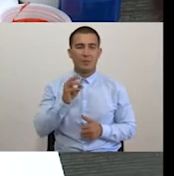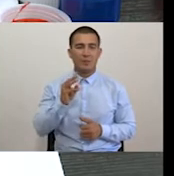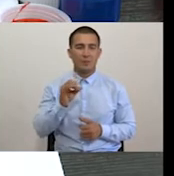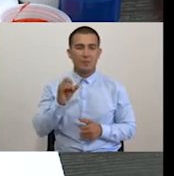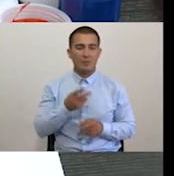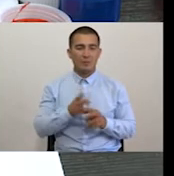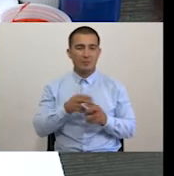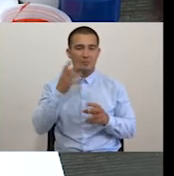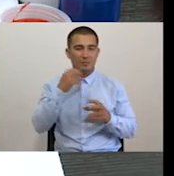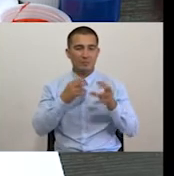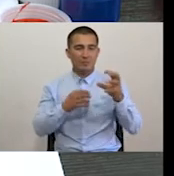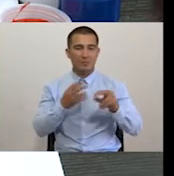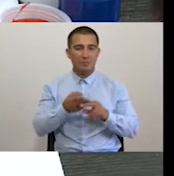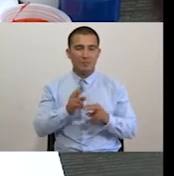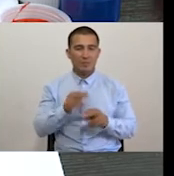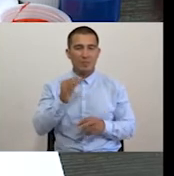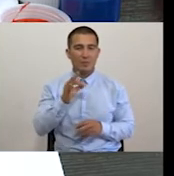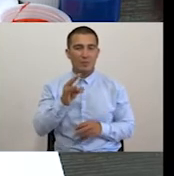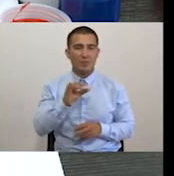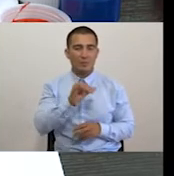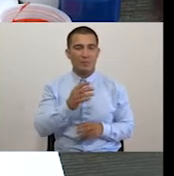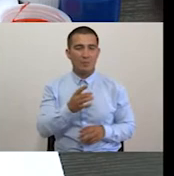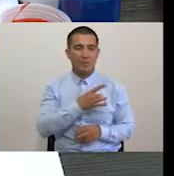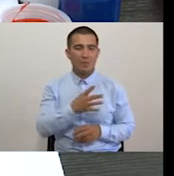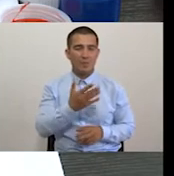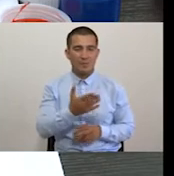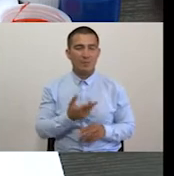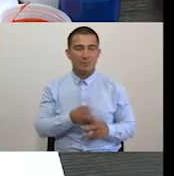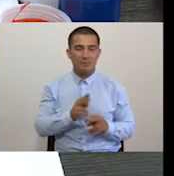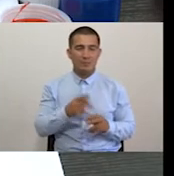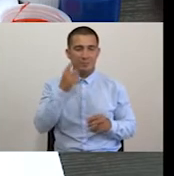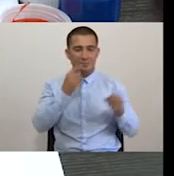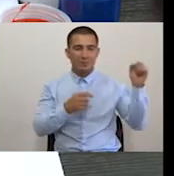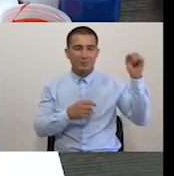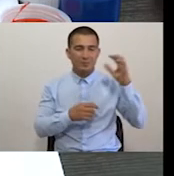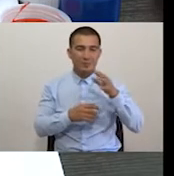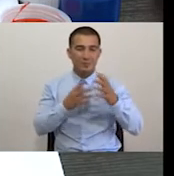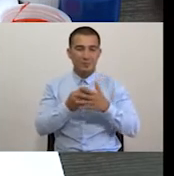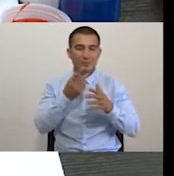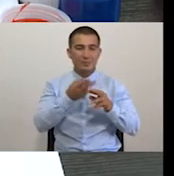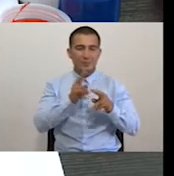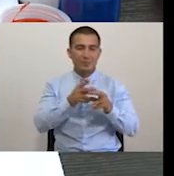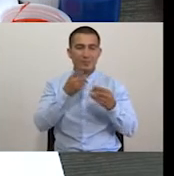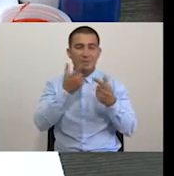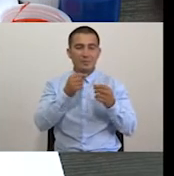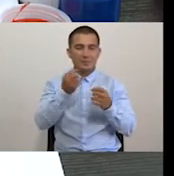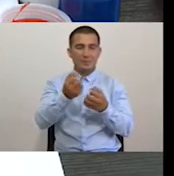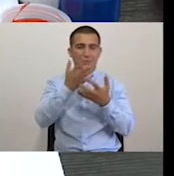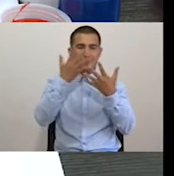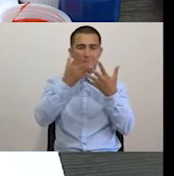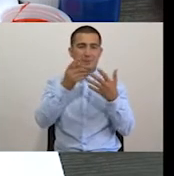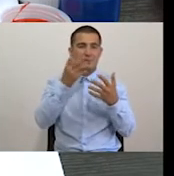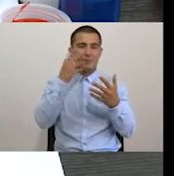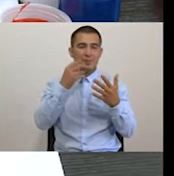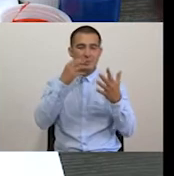Naturamizning foni oq bo'lganligi uchun pastki tarafdan refleks, ya'ni aks uradi. Aks urgan joyimiz esa biroz